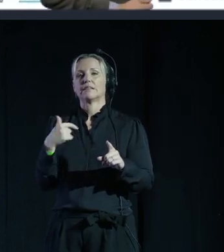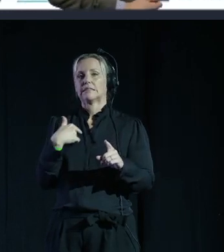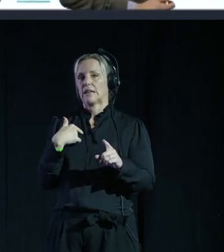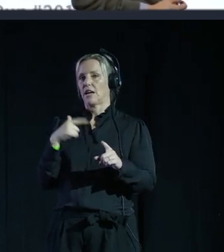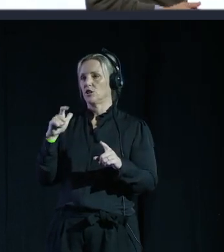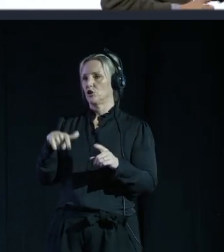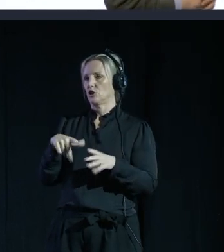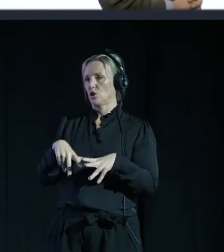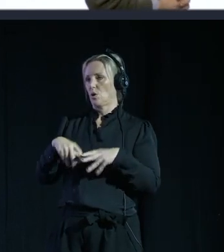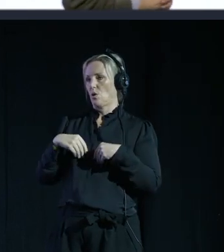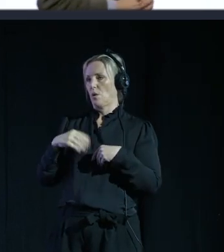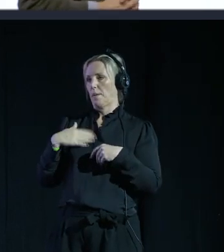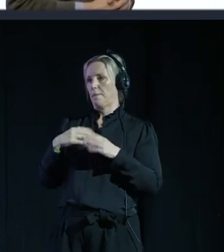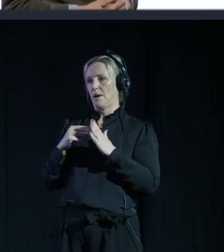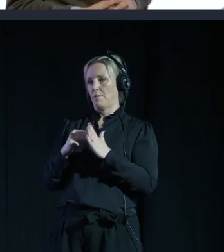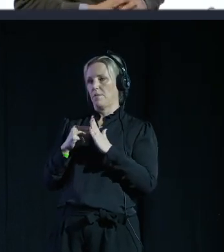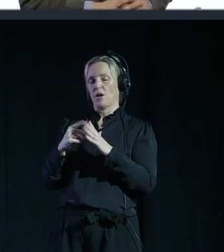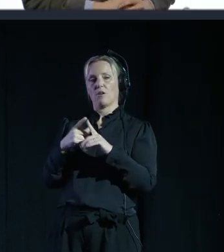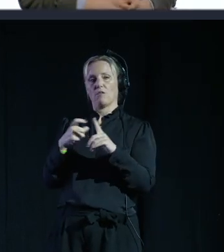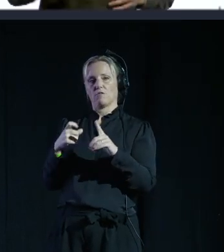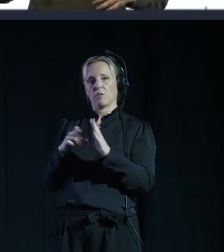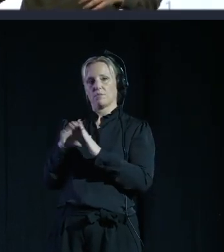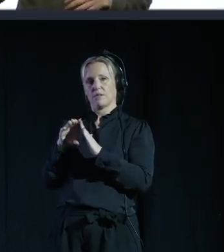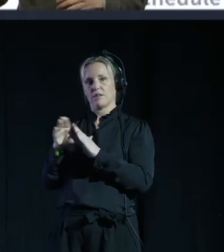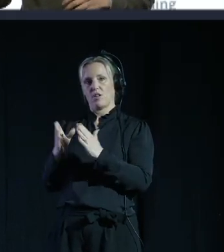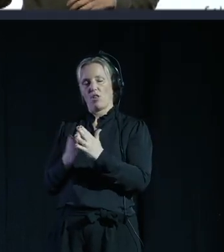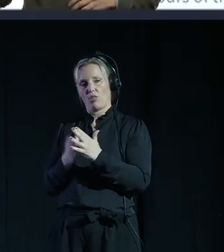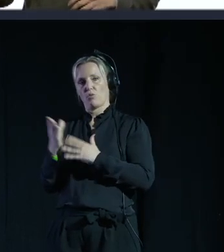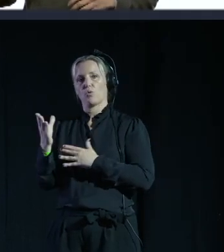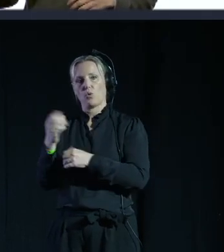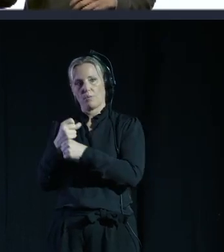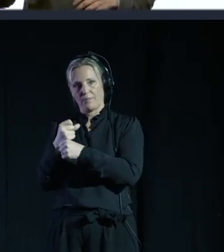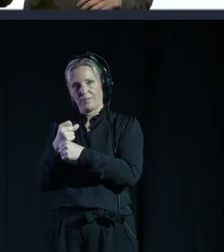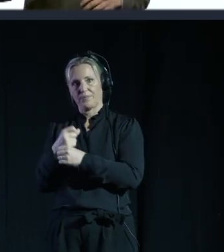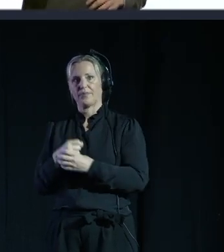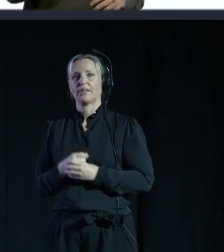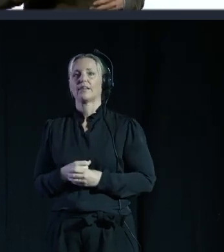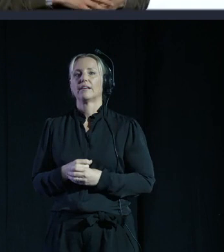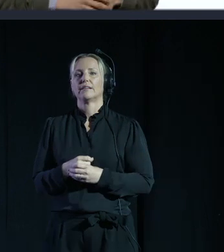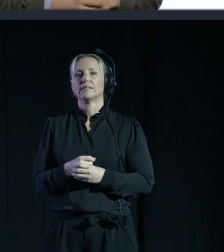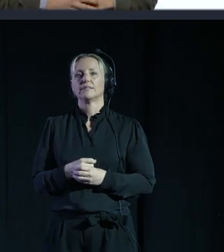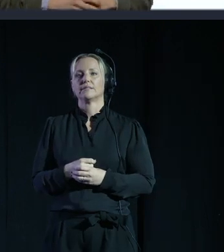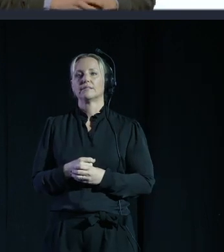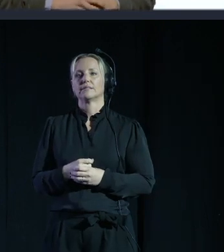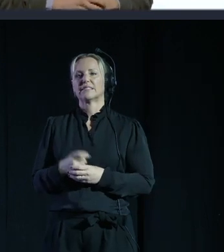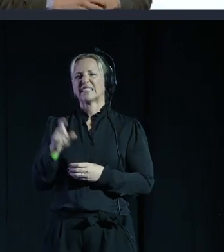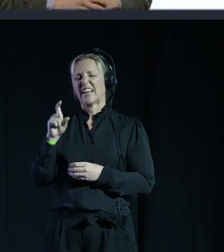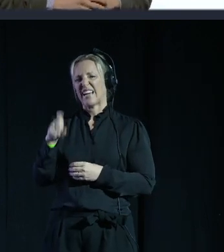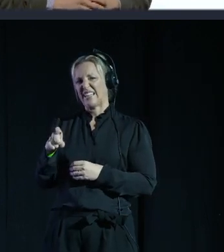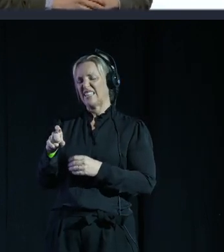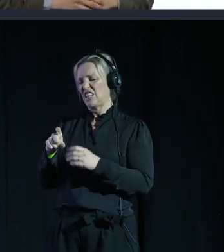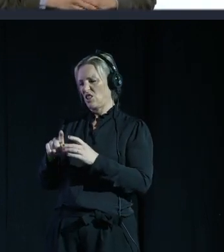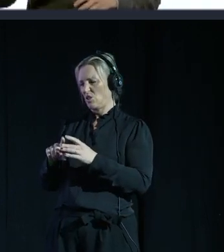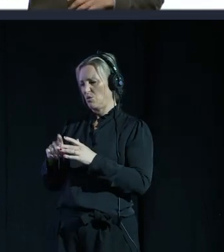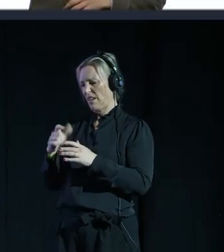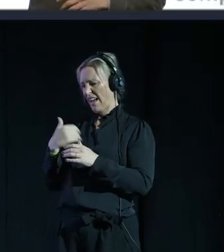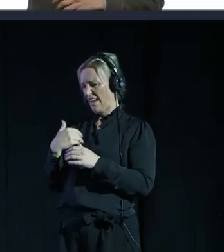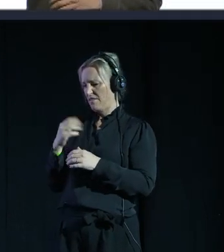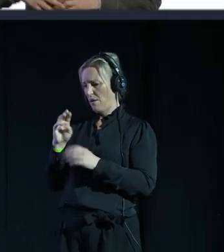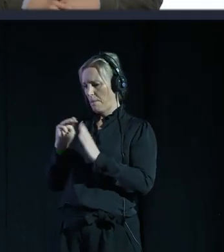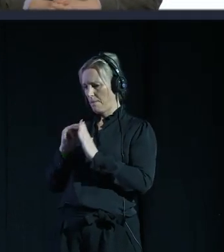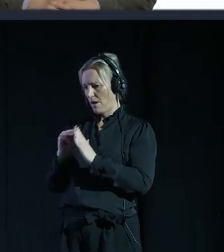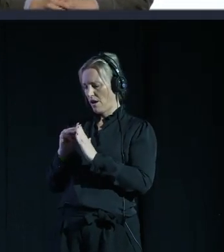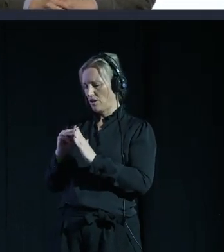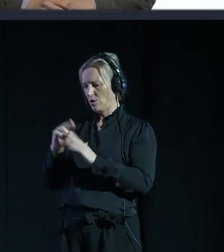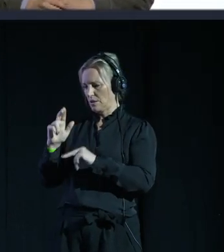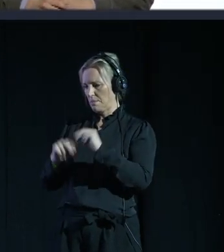my models all the way from development through to deployment, through to production, I need a way to trigger my models to build as soon as